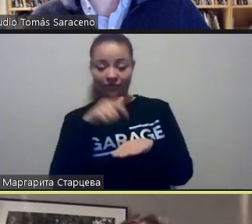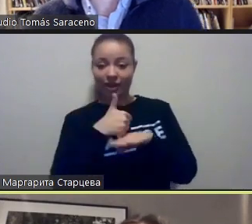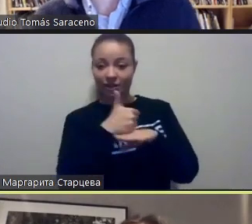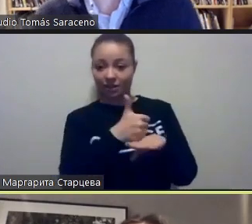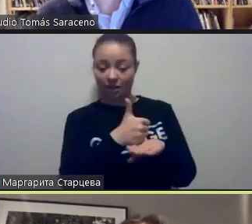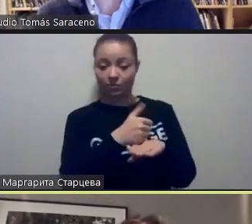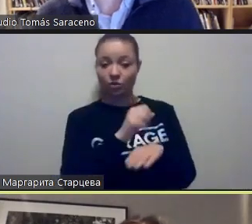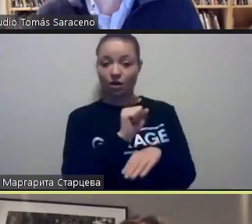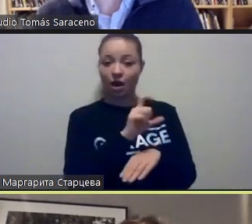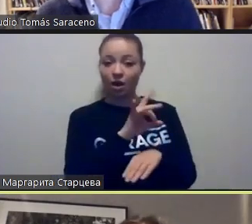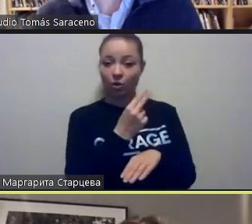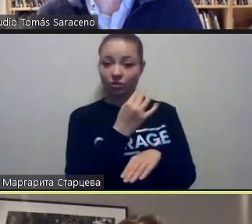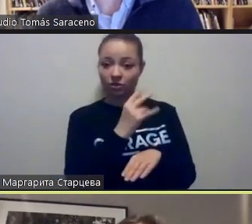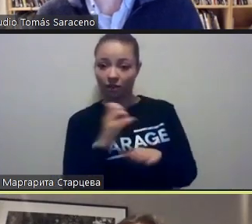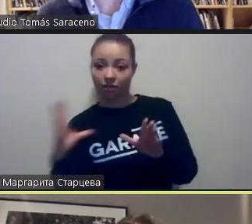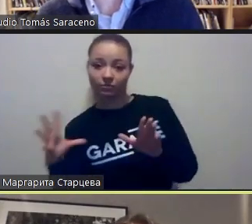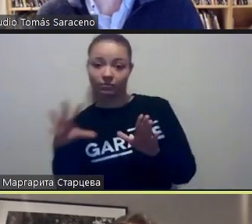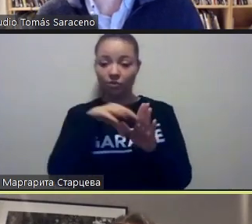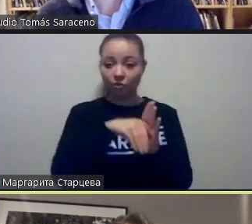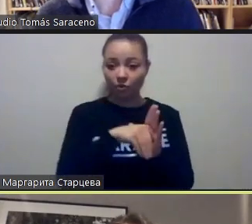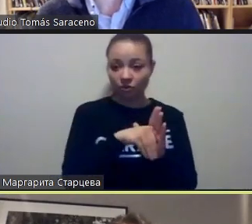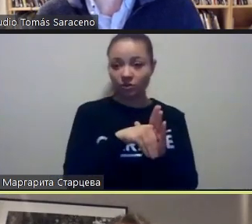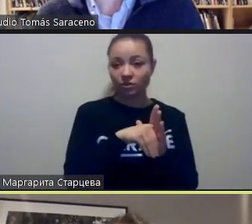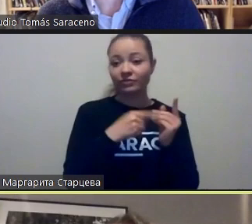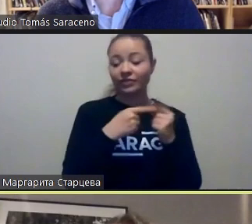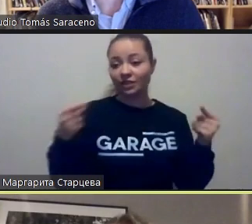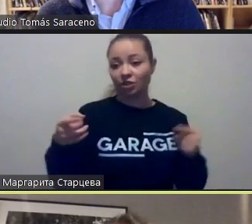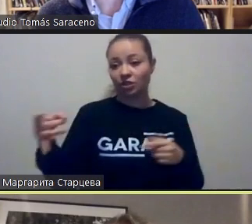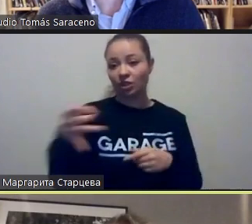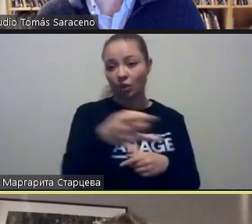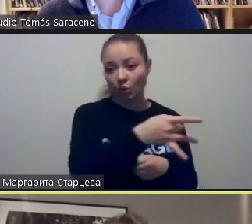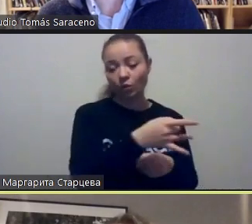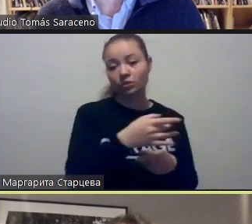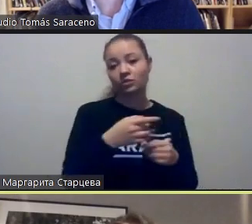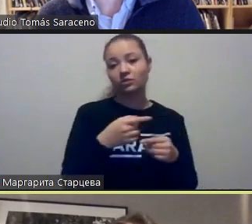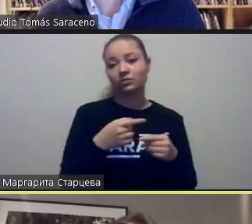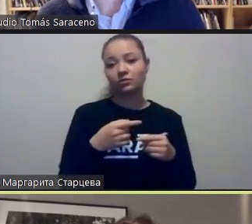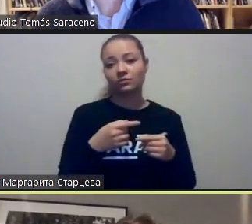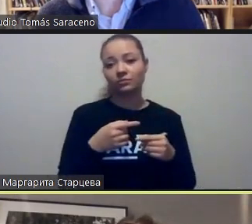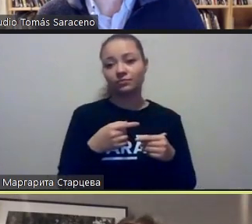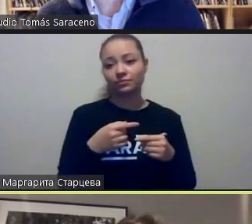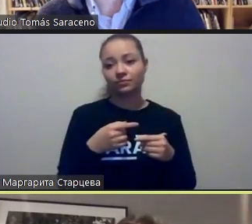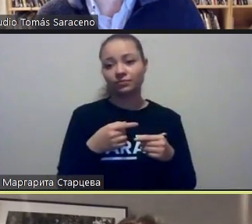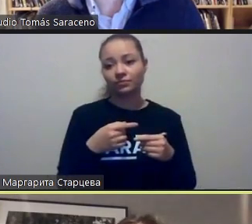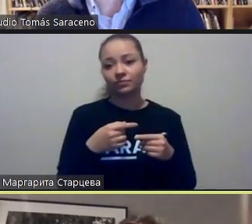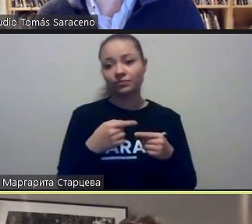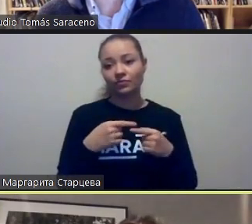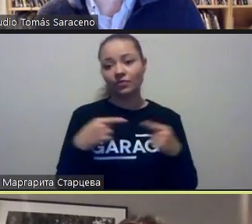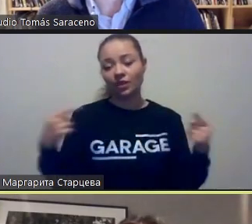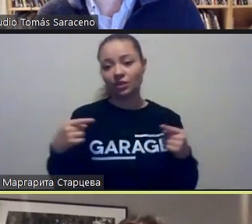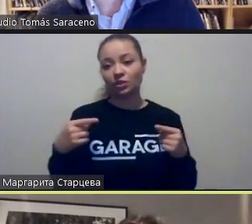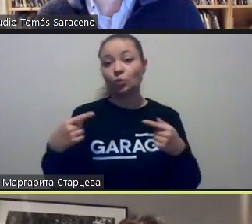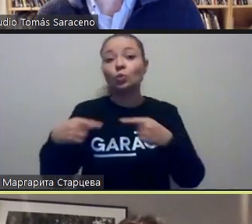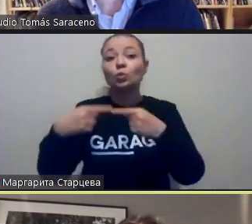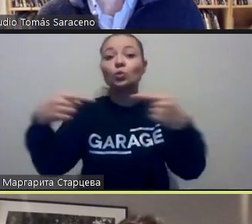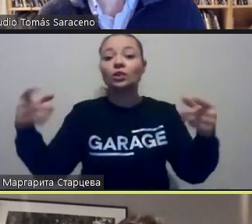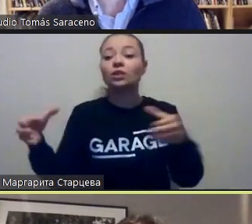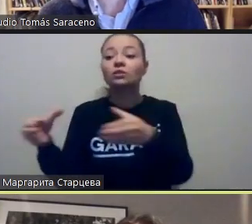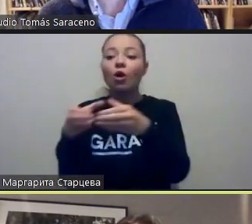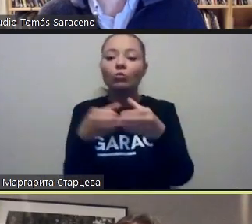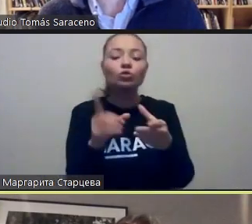to Aerocene with your new participants? What do you think about different regional and local initiatives from